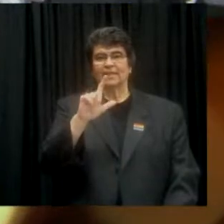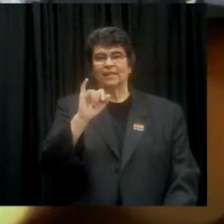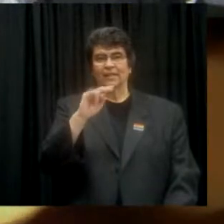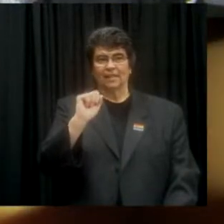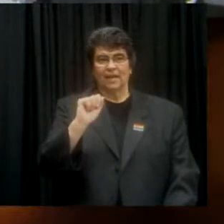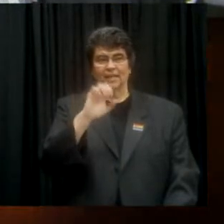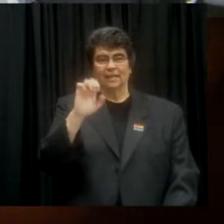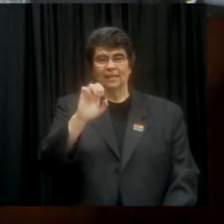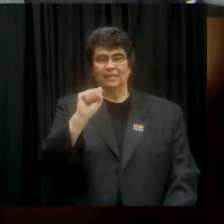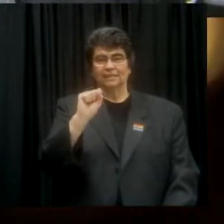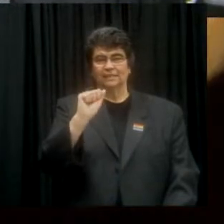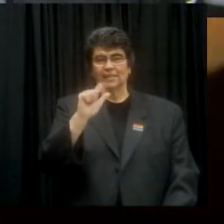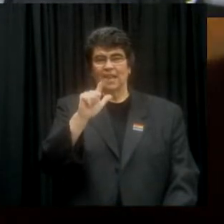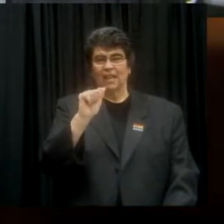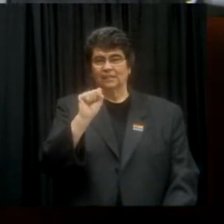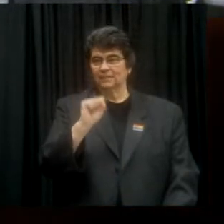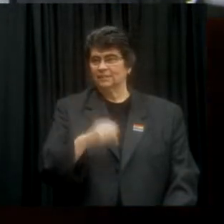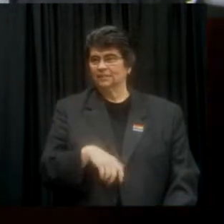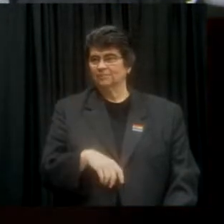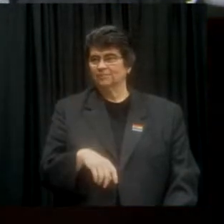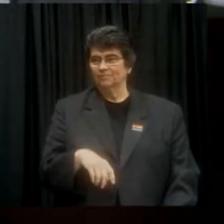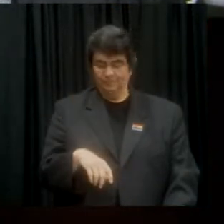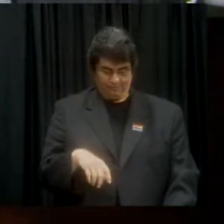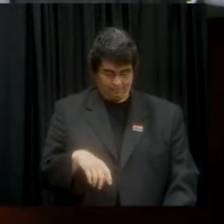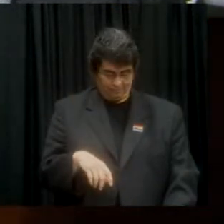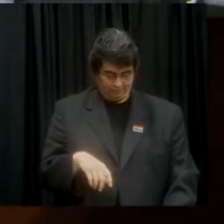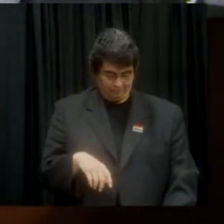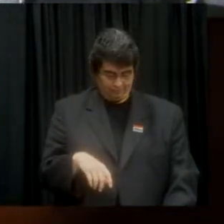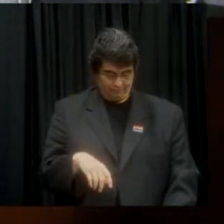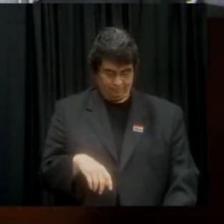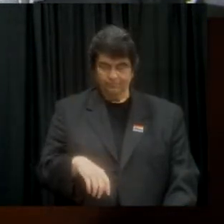Selena E. Salas.